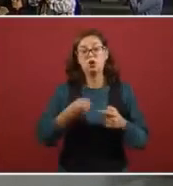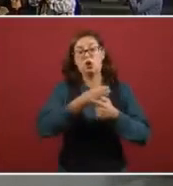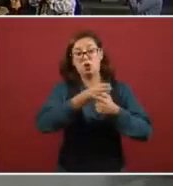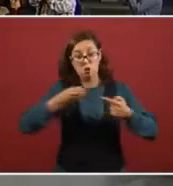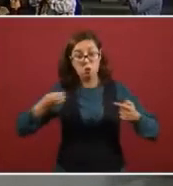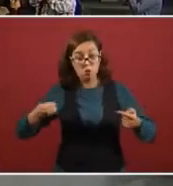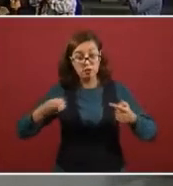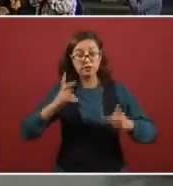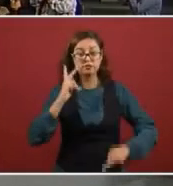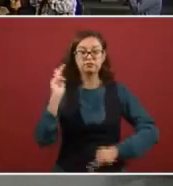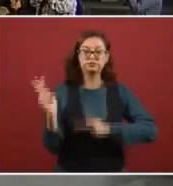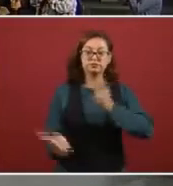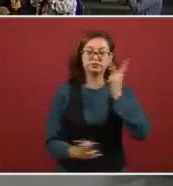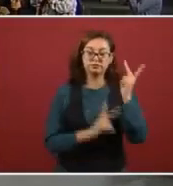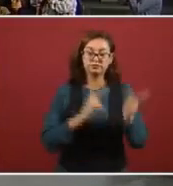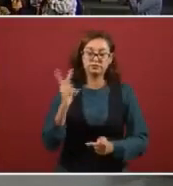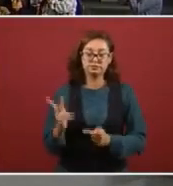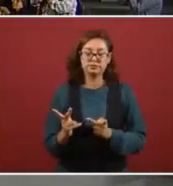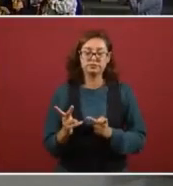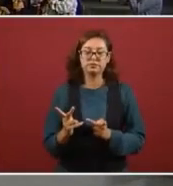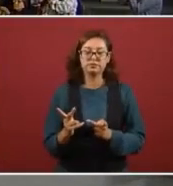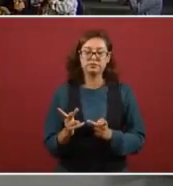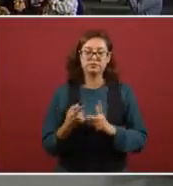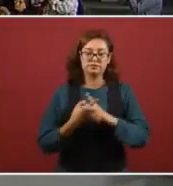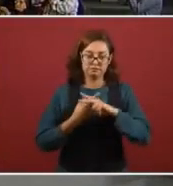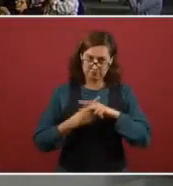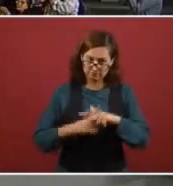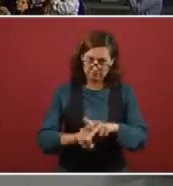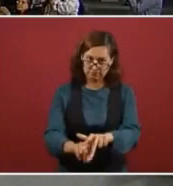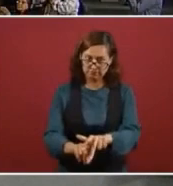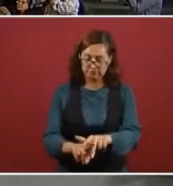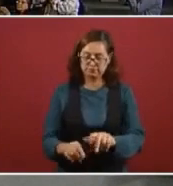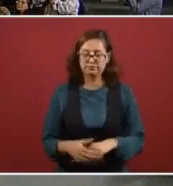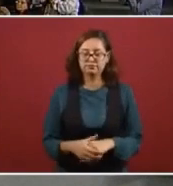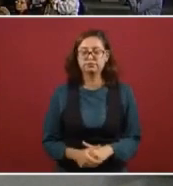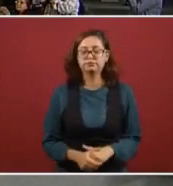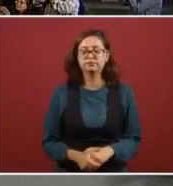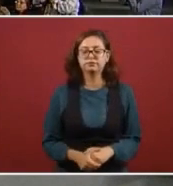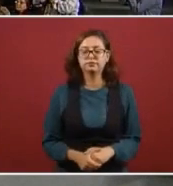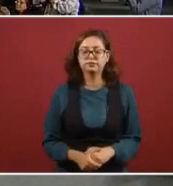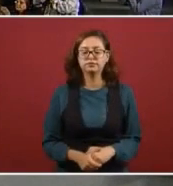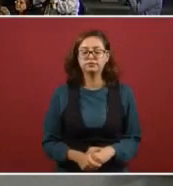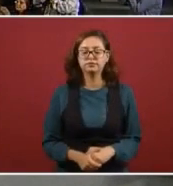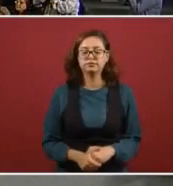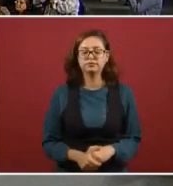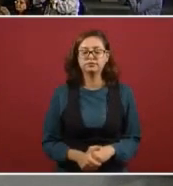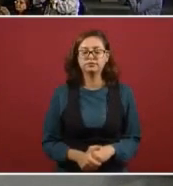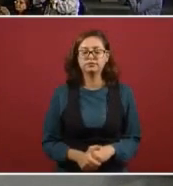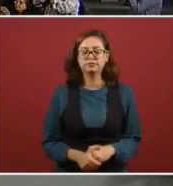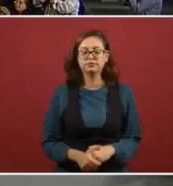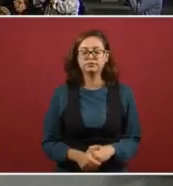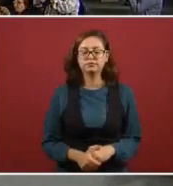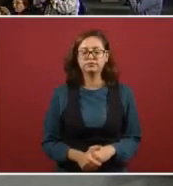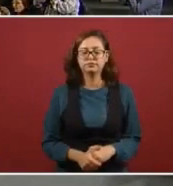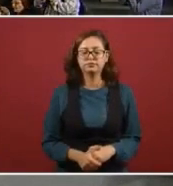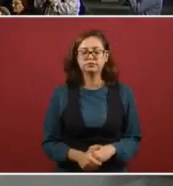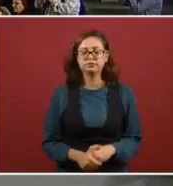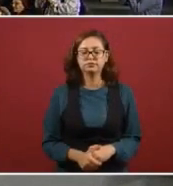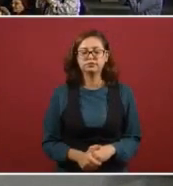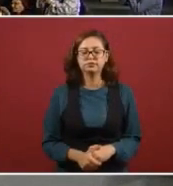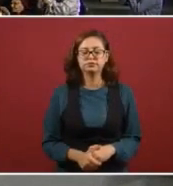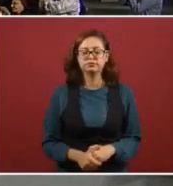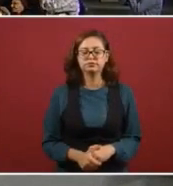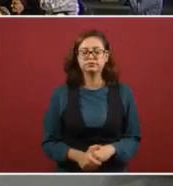So we're organized in order to initiate the session of questions